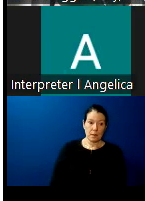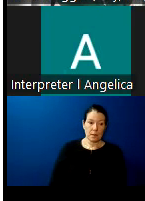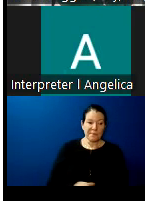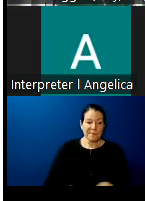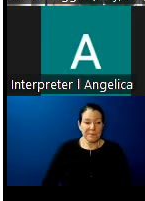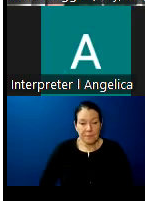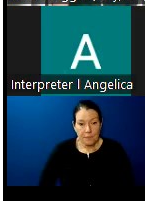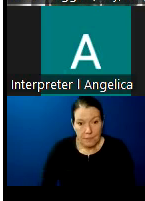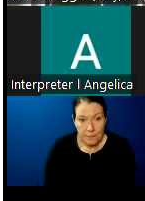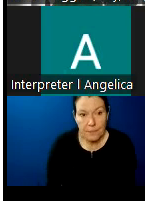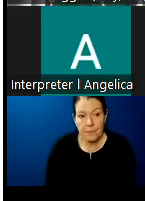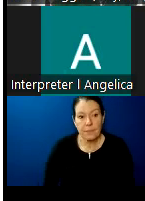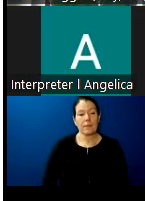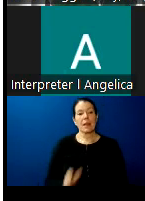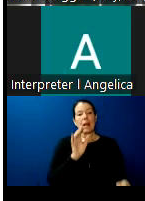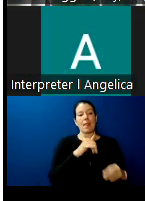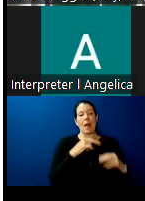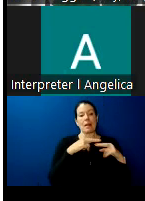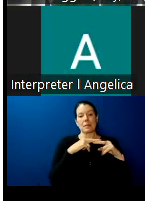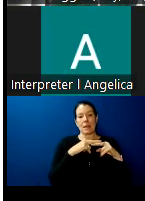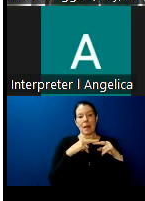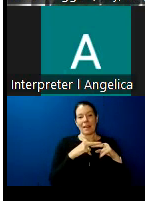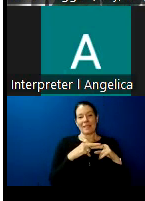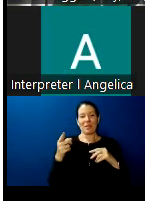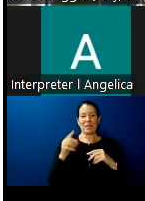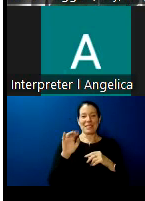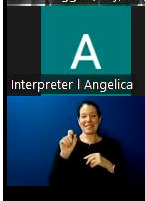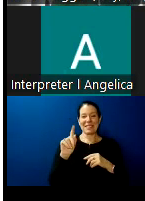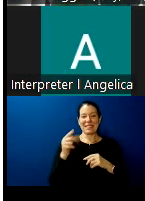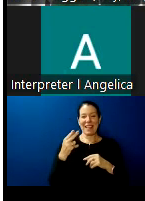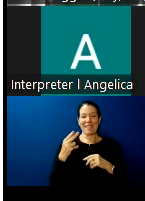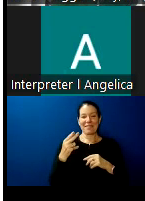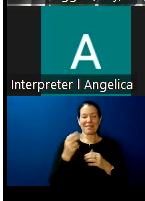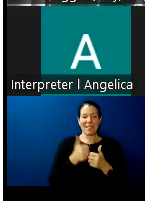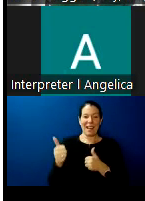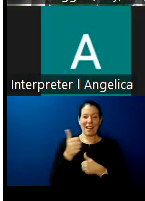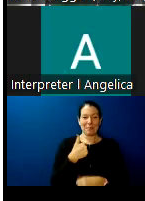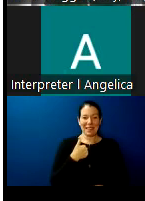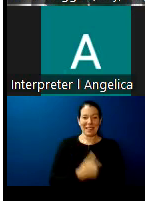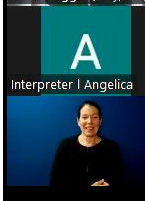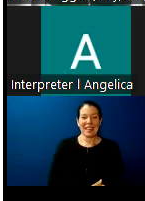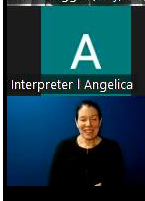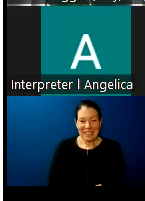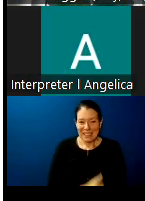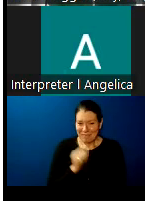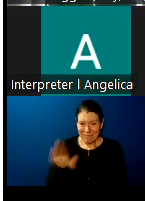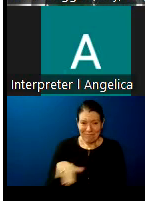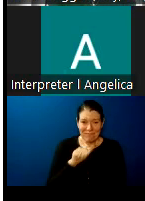All right. And then this is just a slide. Steph beat me to it. You're one step ahead of me. No, don't